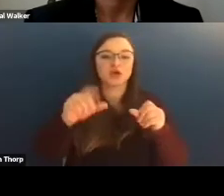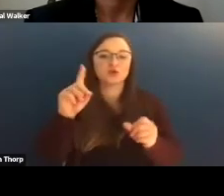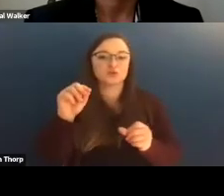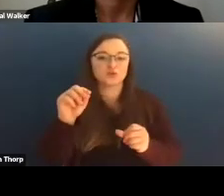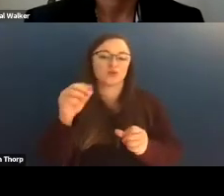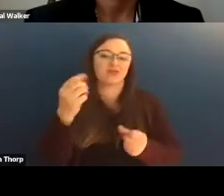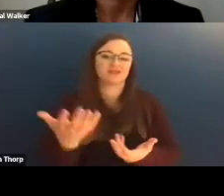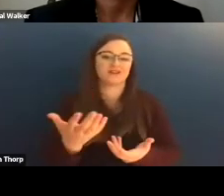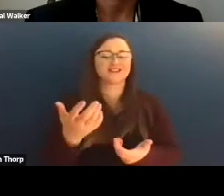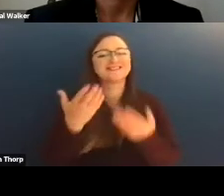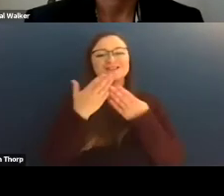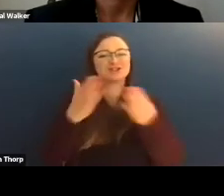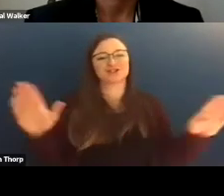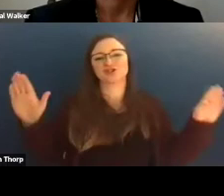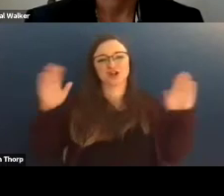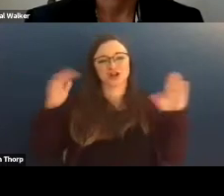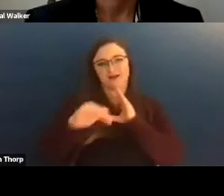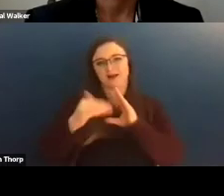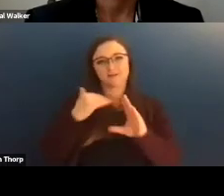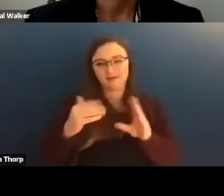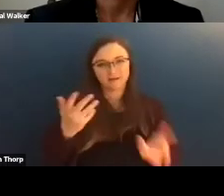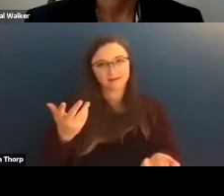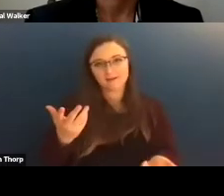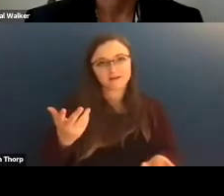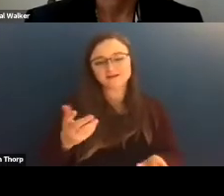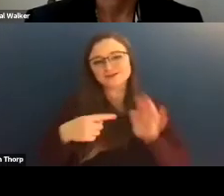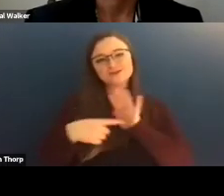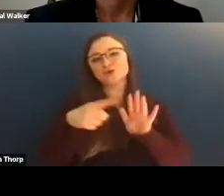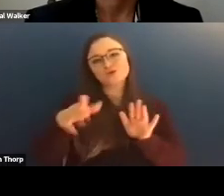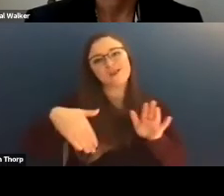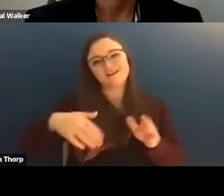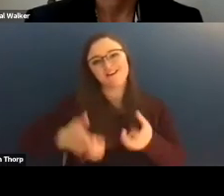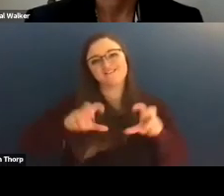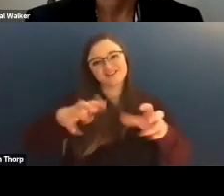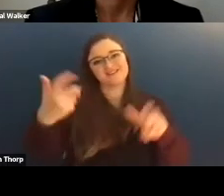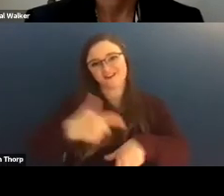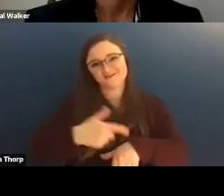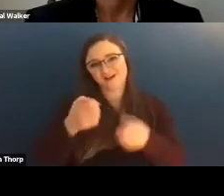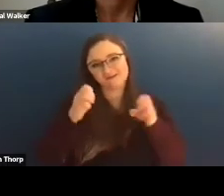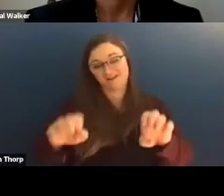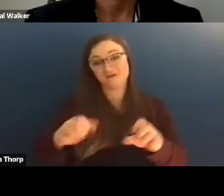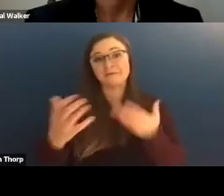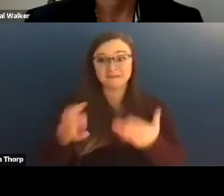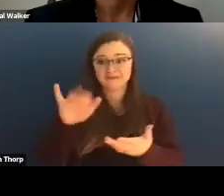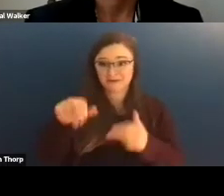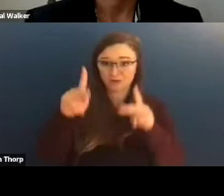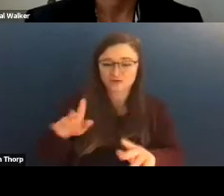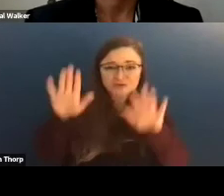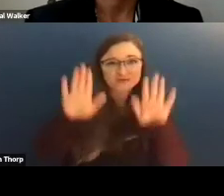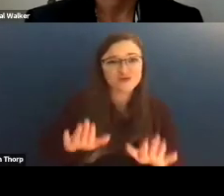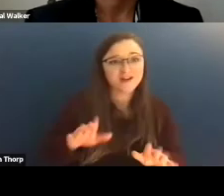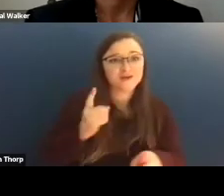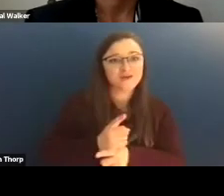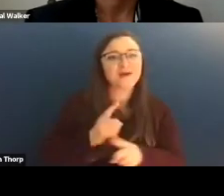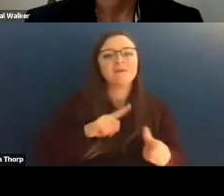clear that it's a generic email. And it just goes to show you that you haven't put in that effort. It may be that you're awesome, right? But that doesn't